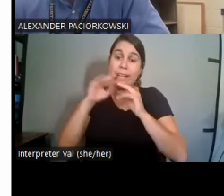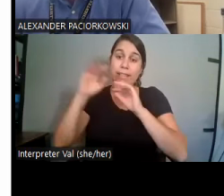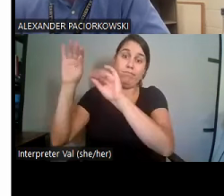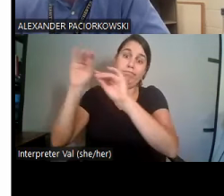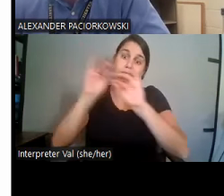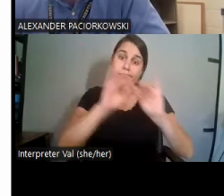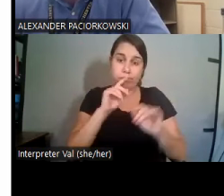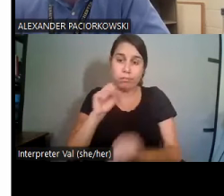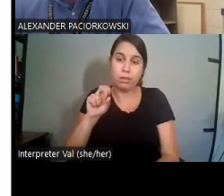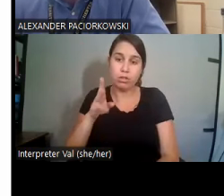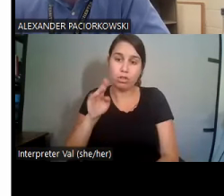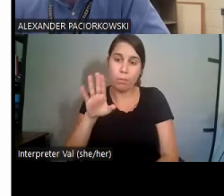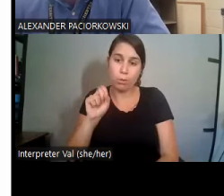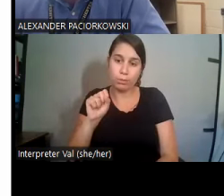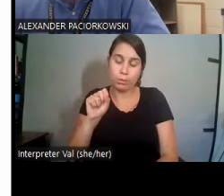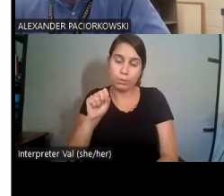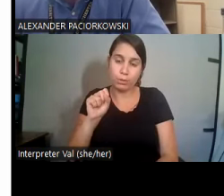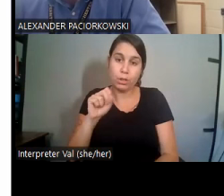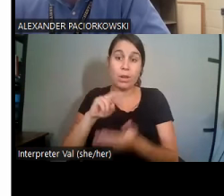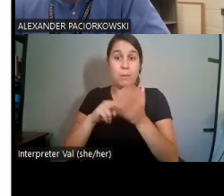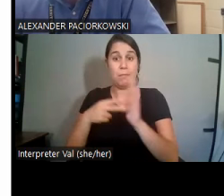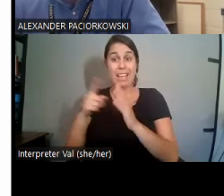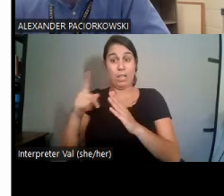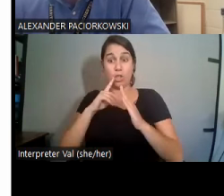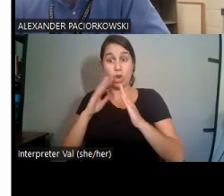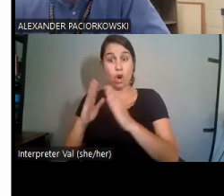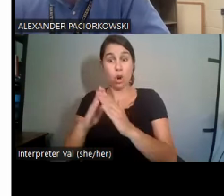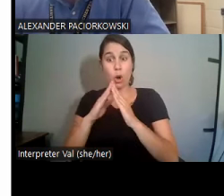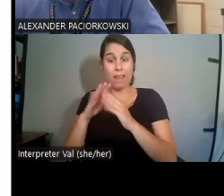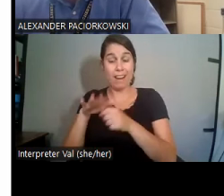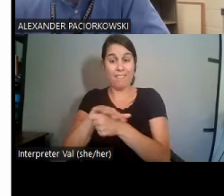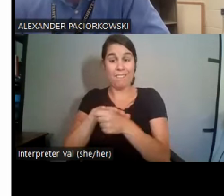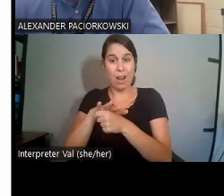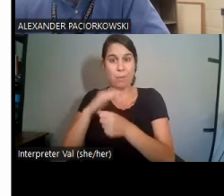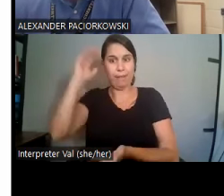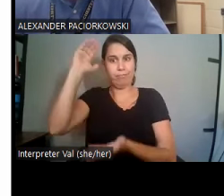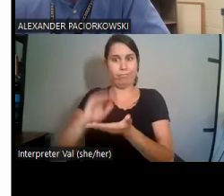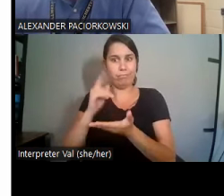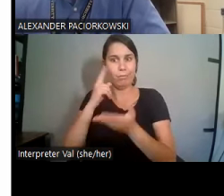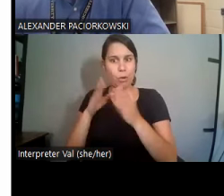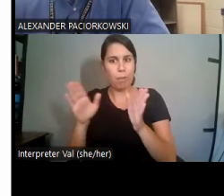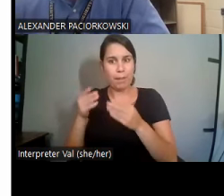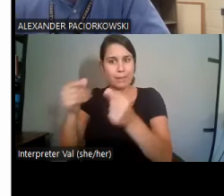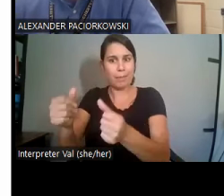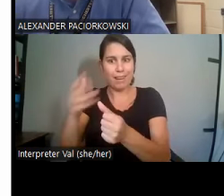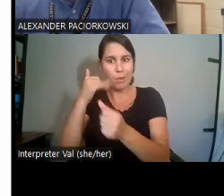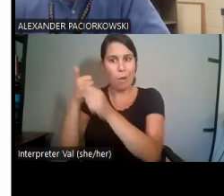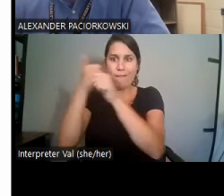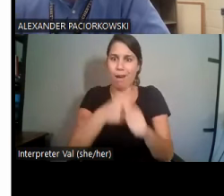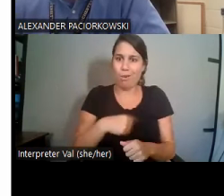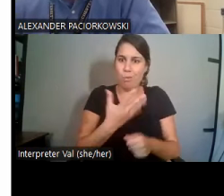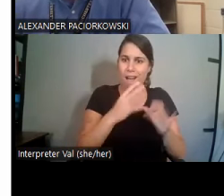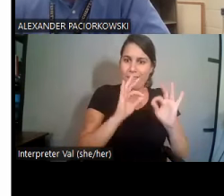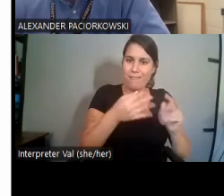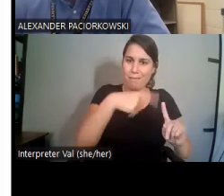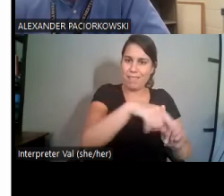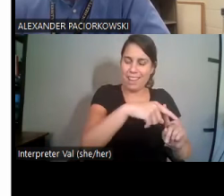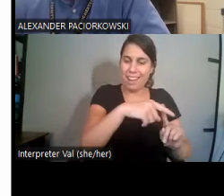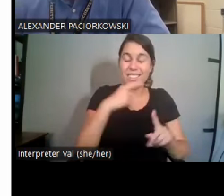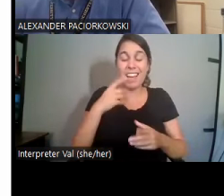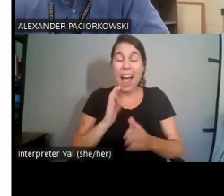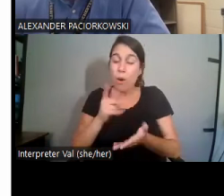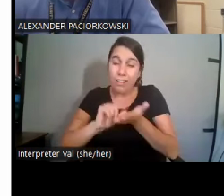the resulting urban environment to have a decrease in public spending. And to this day, the economics literature is filled with examples of